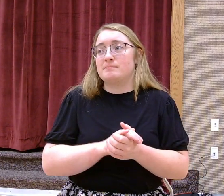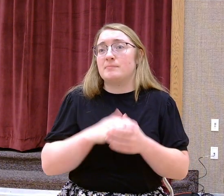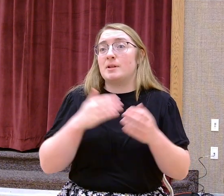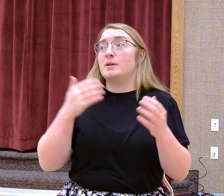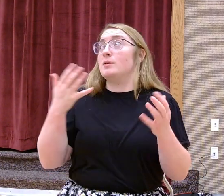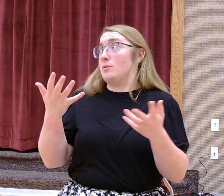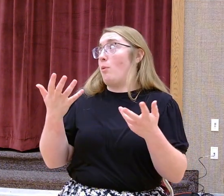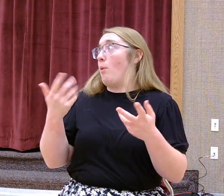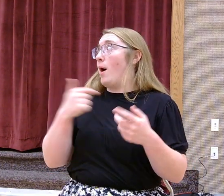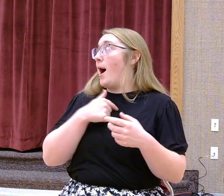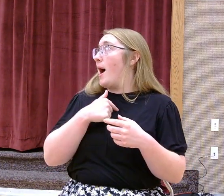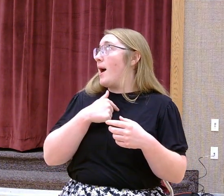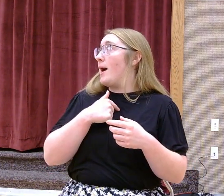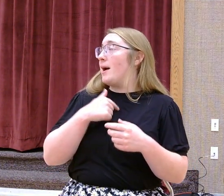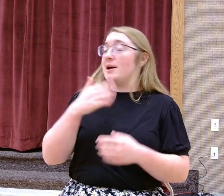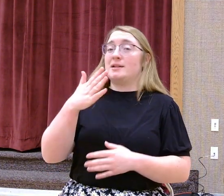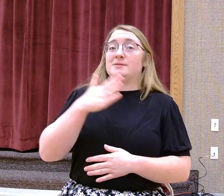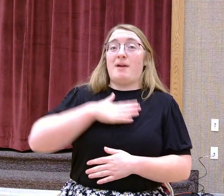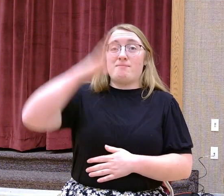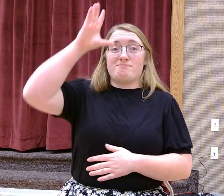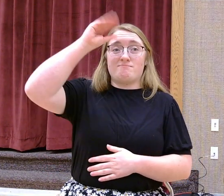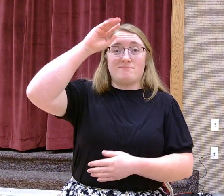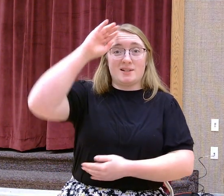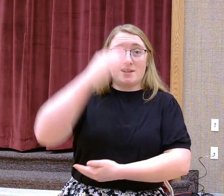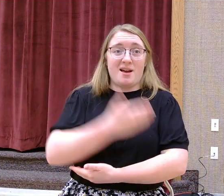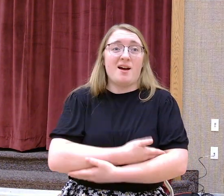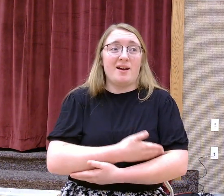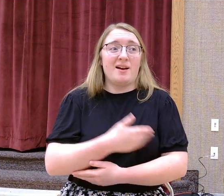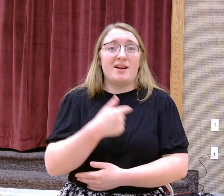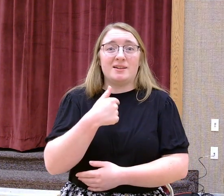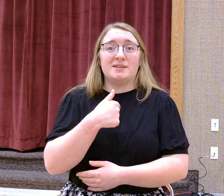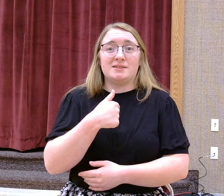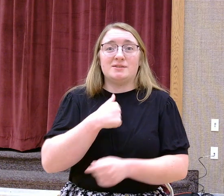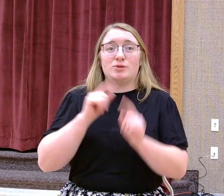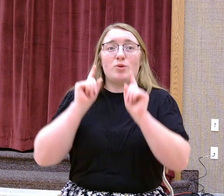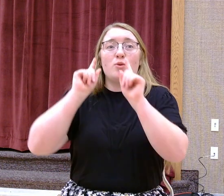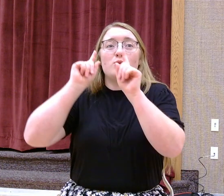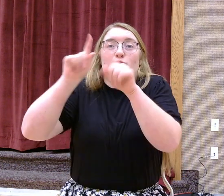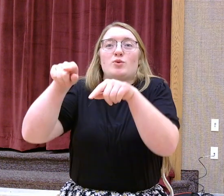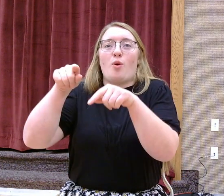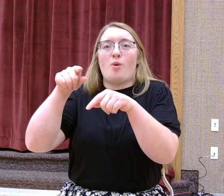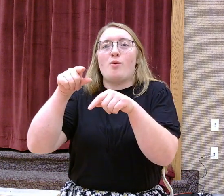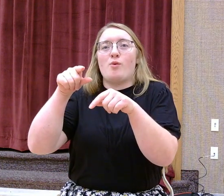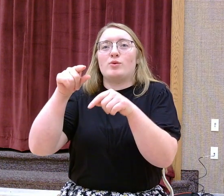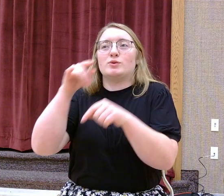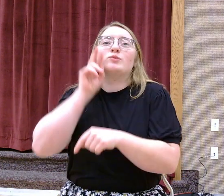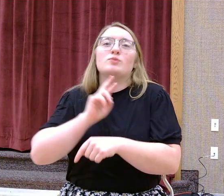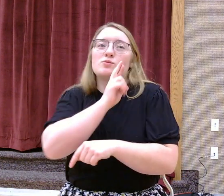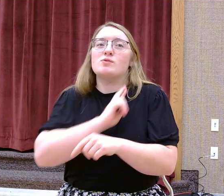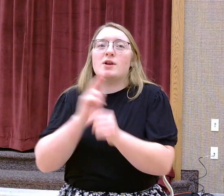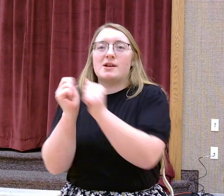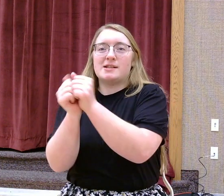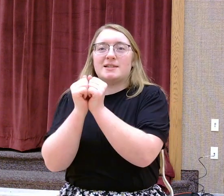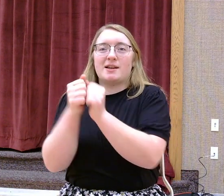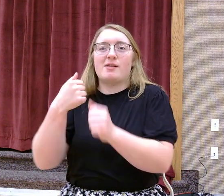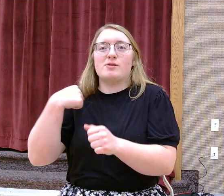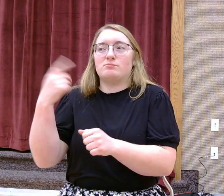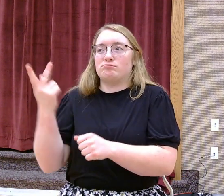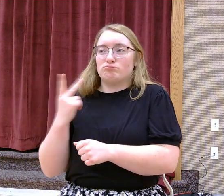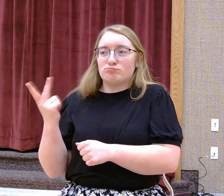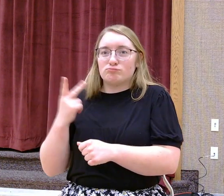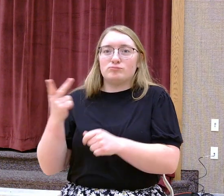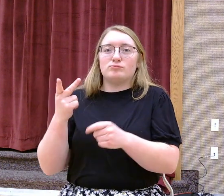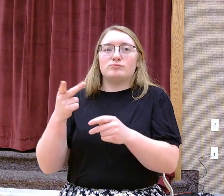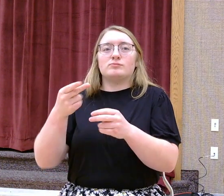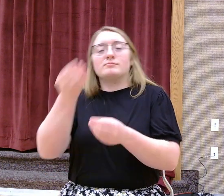I took my boy to Cafe Sabor the other day, and we were eating. We were